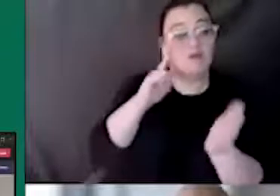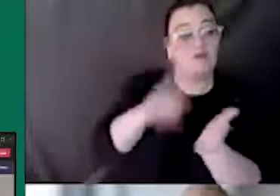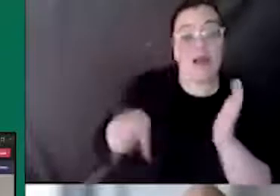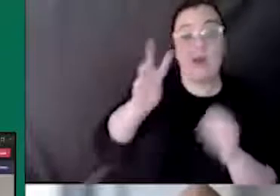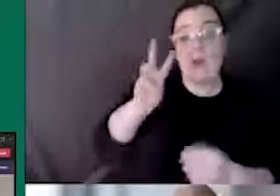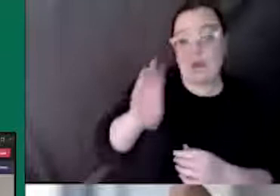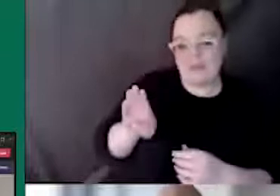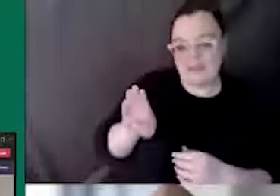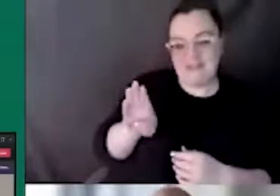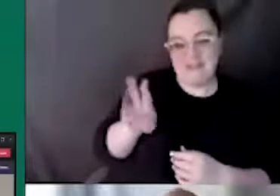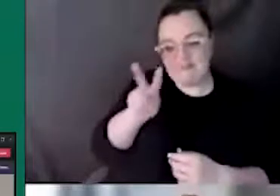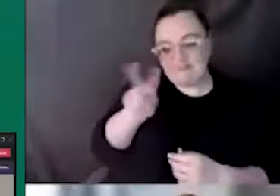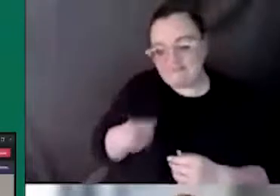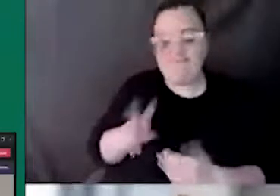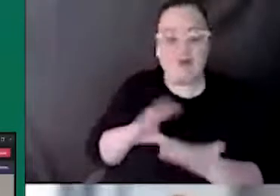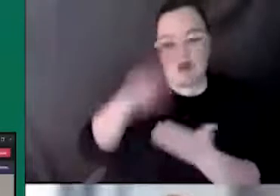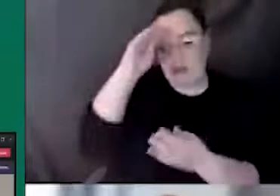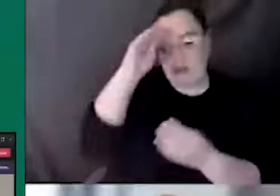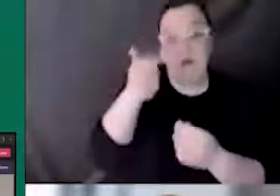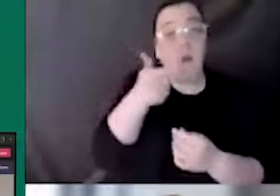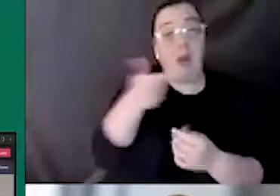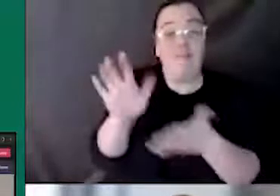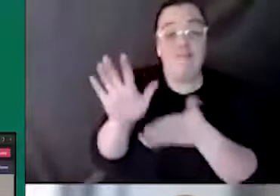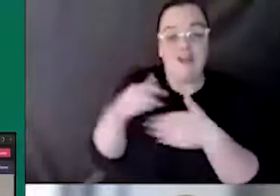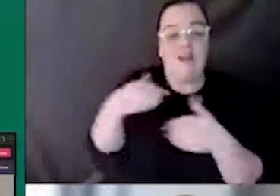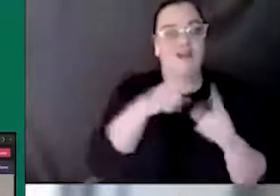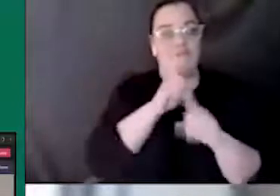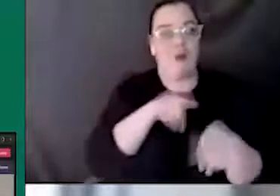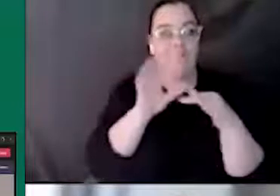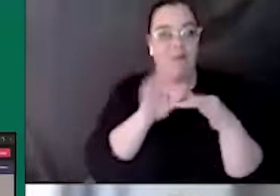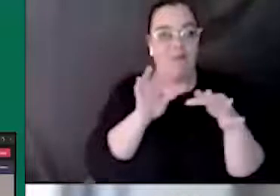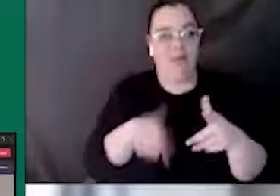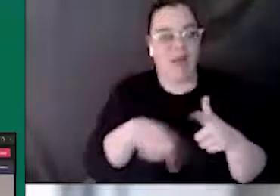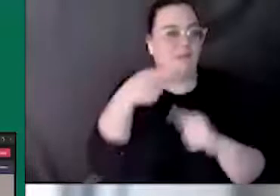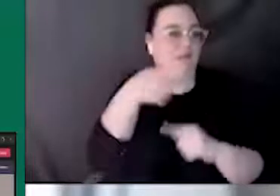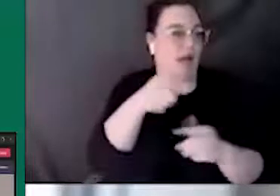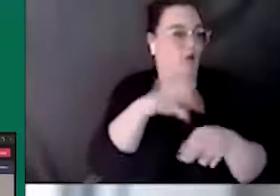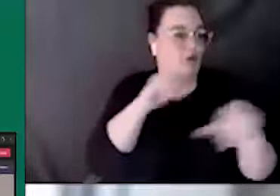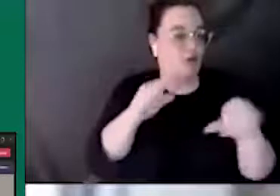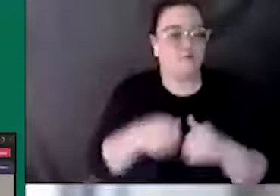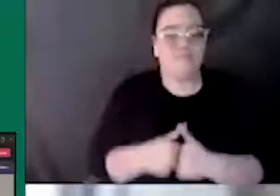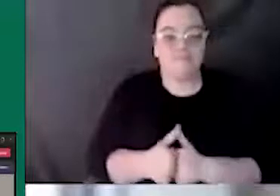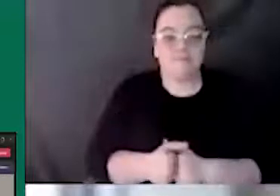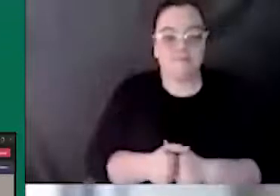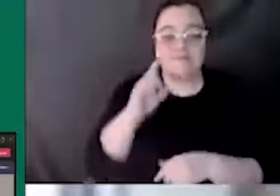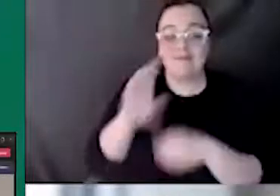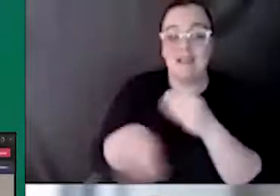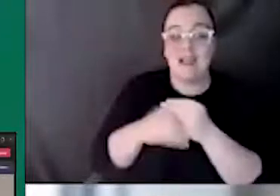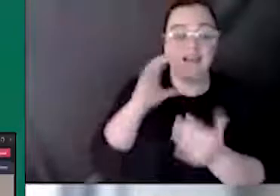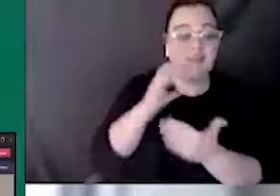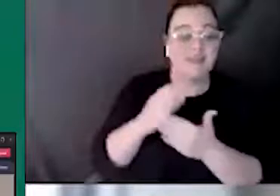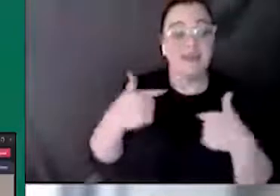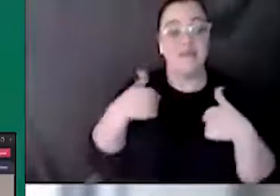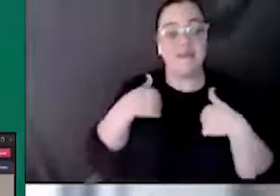or look that up online and watch the video where I report some of the details. Just for fun, I threw in some photos of me as a